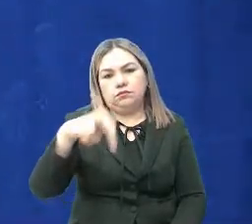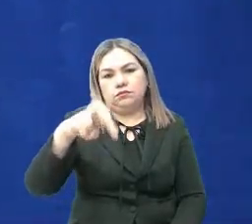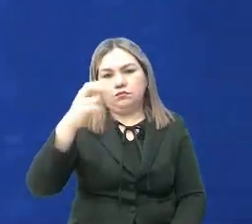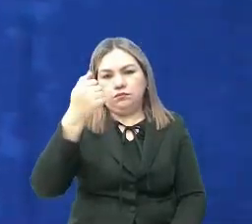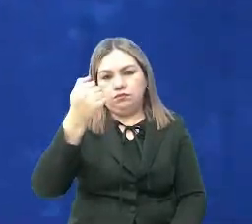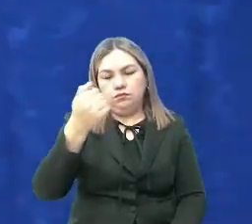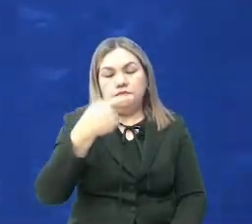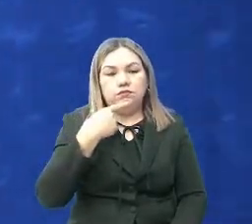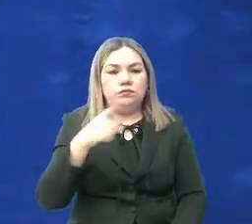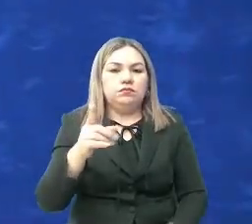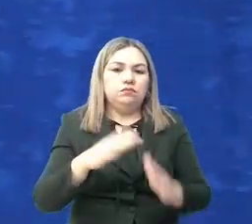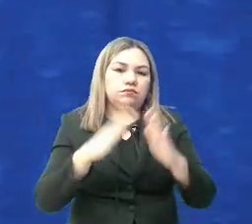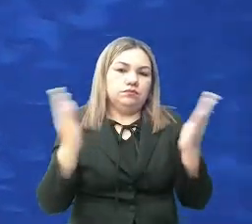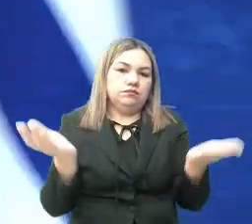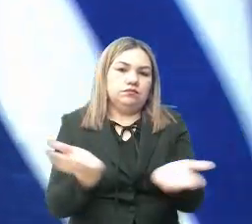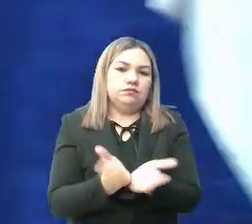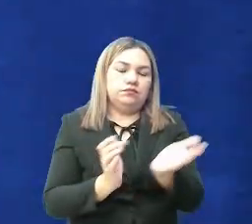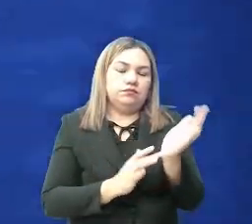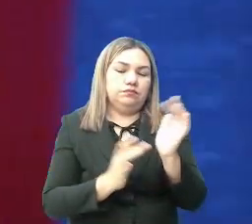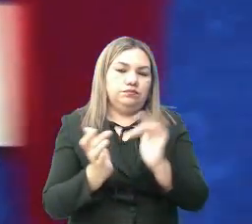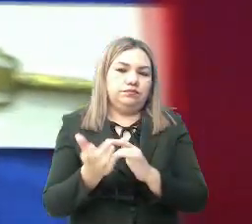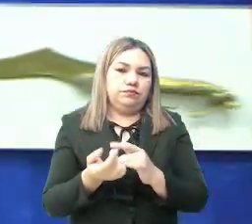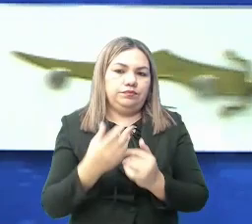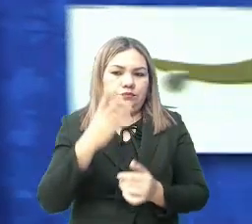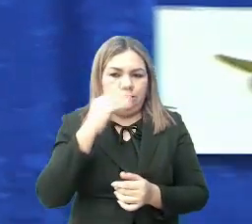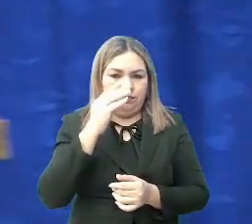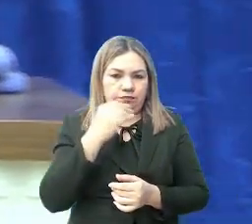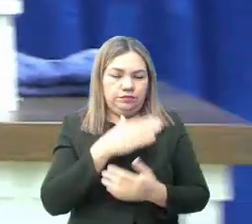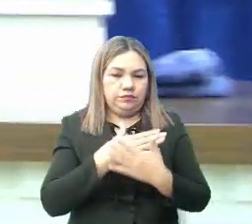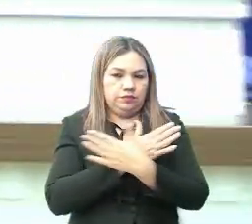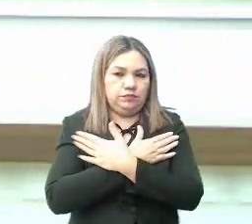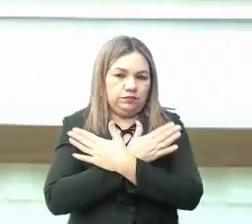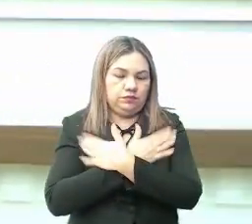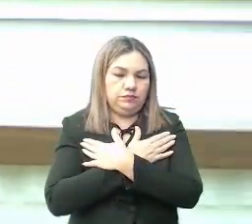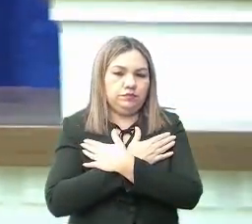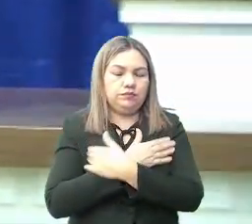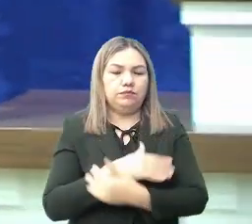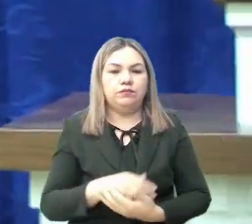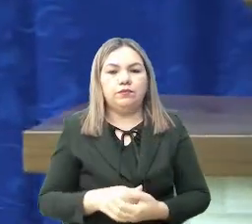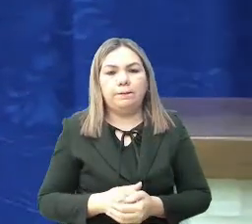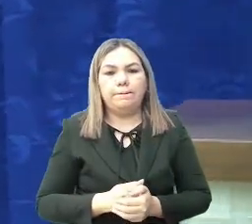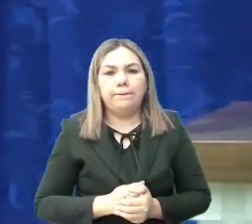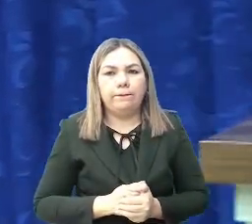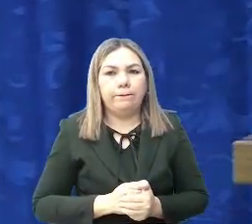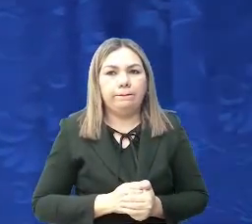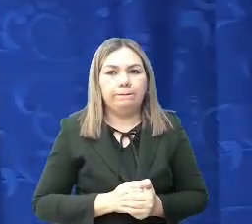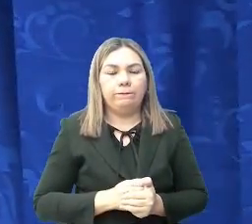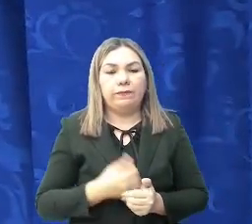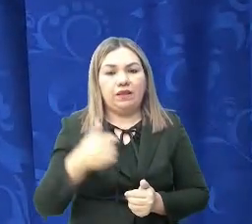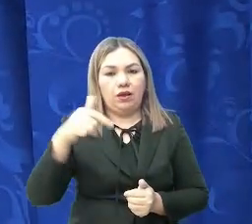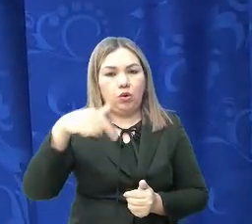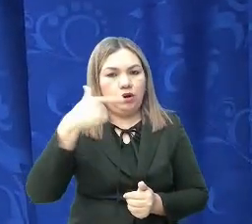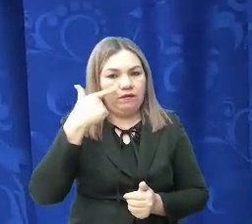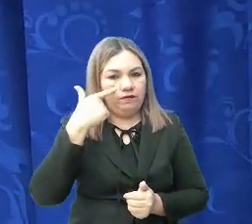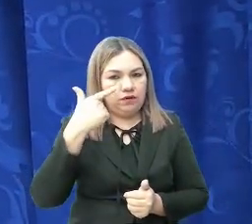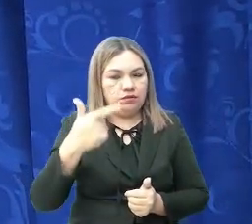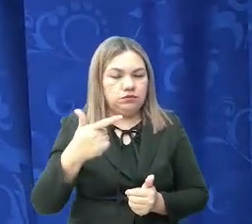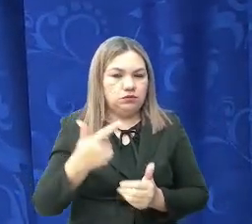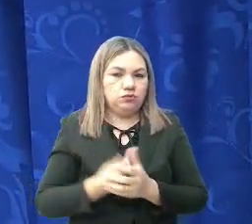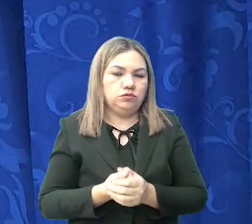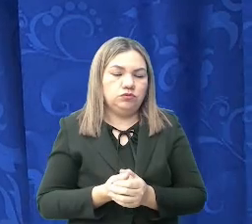1 Corinthians 13:12. There it says, the whole chapter speaks of love. It says,